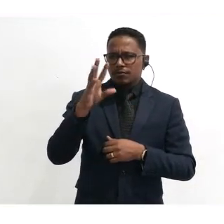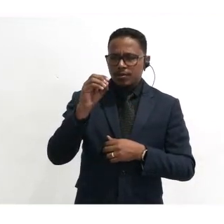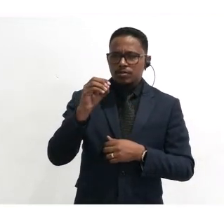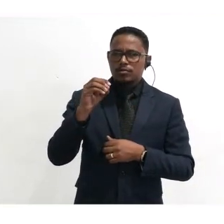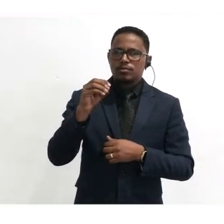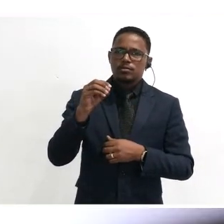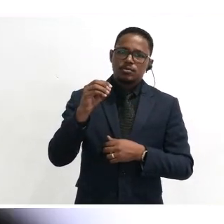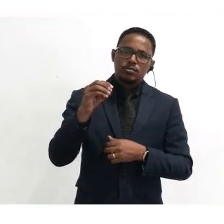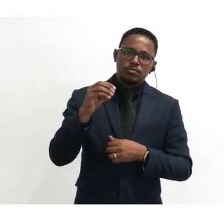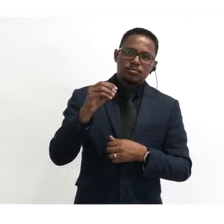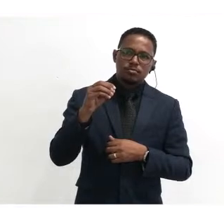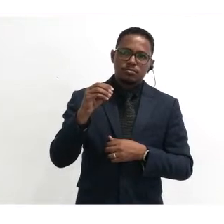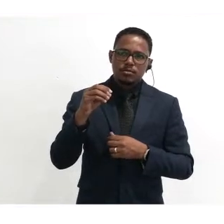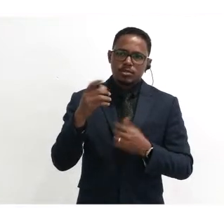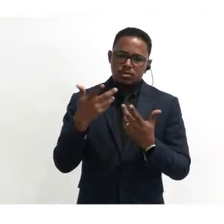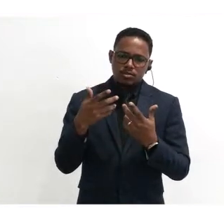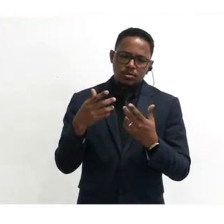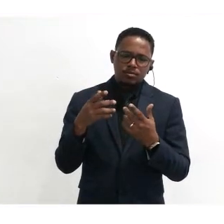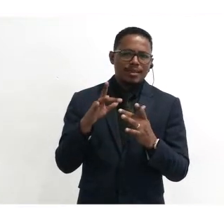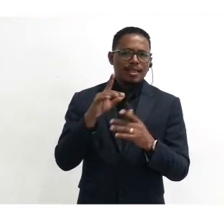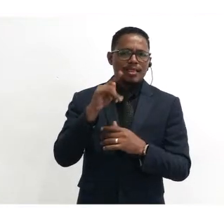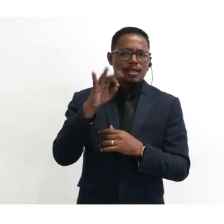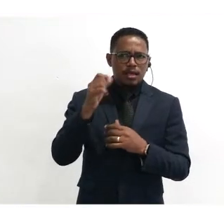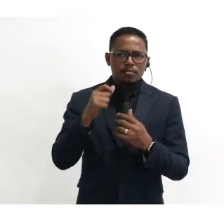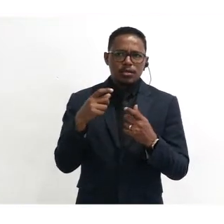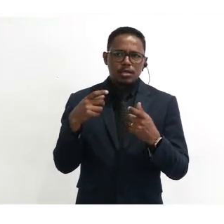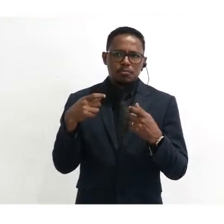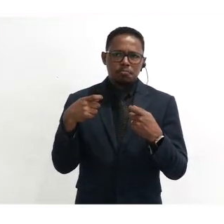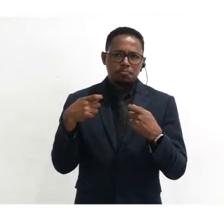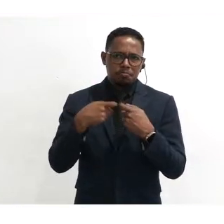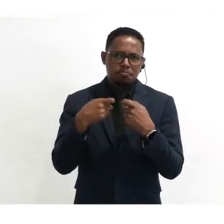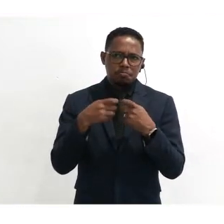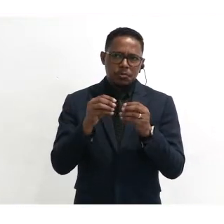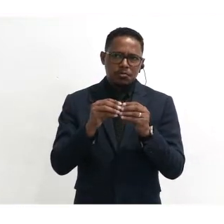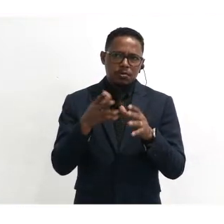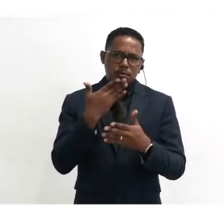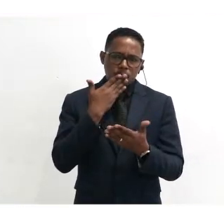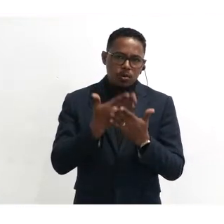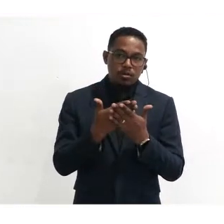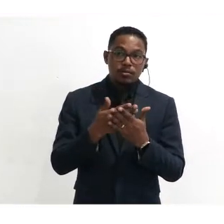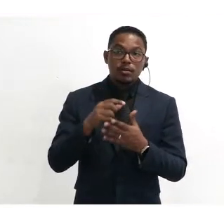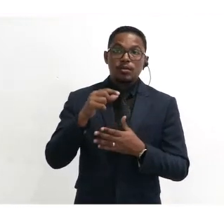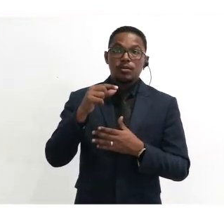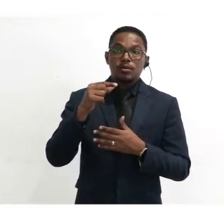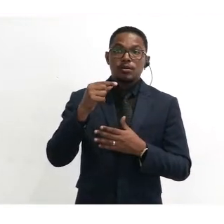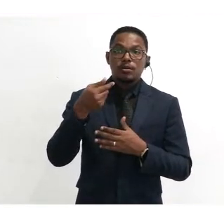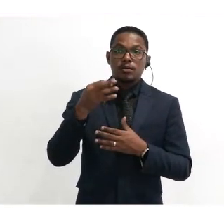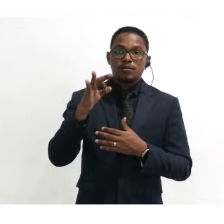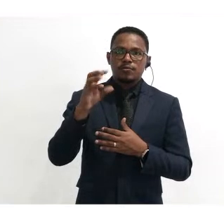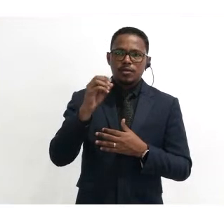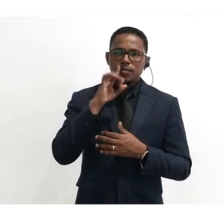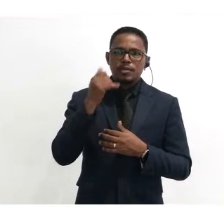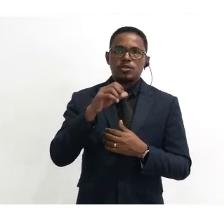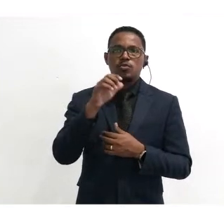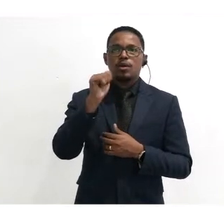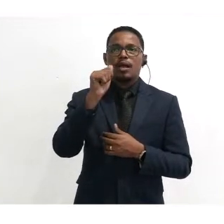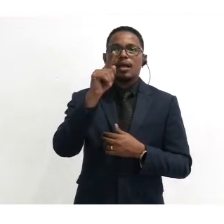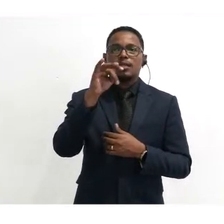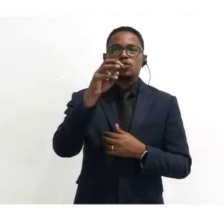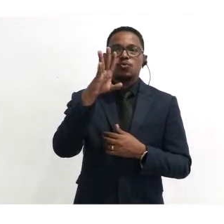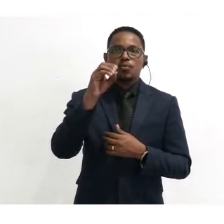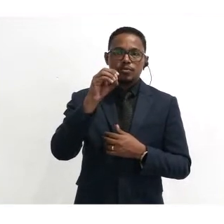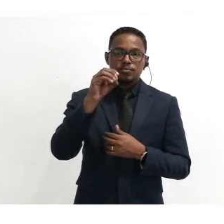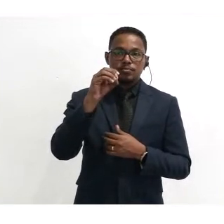conductivity. Graphene itself, the strict definition is it's one atom layer thick. So by itself, it's not going to be a very